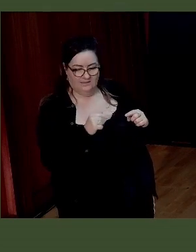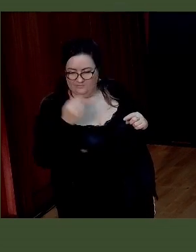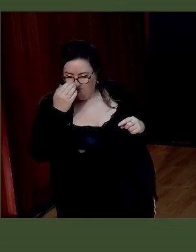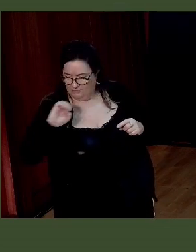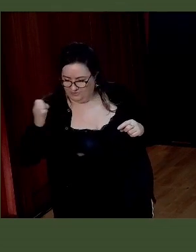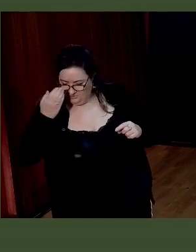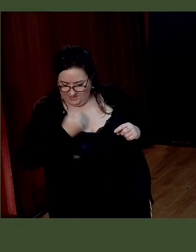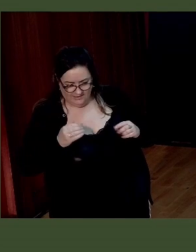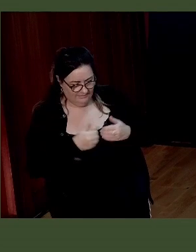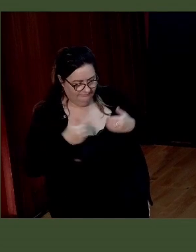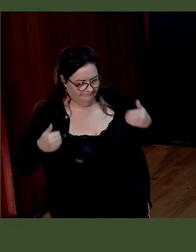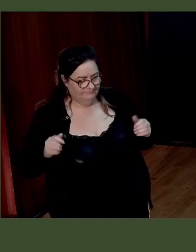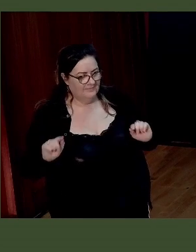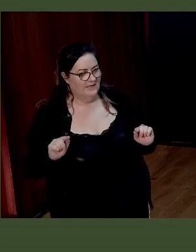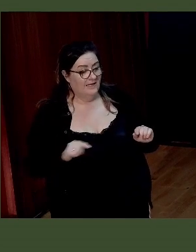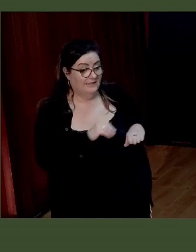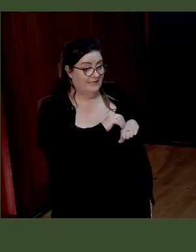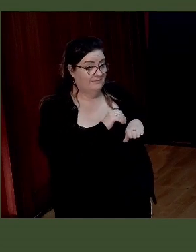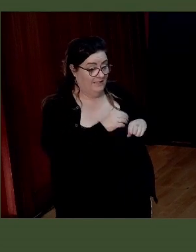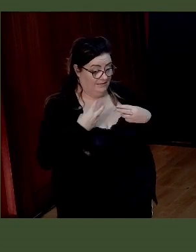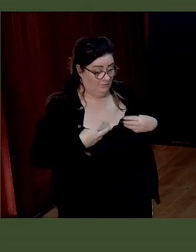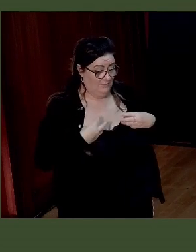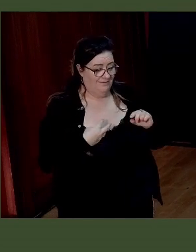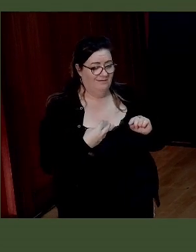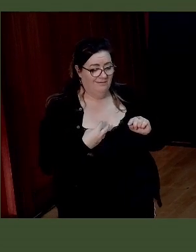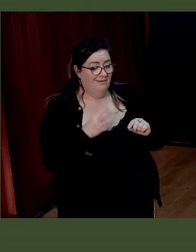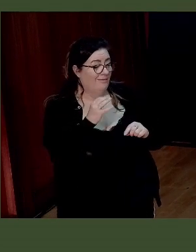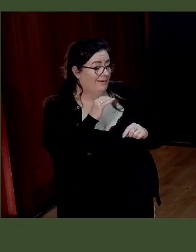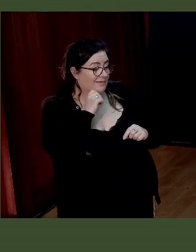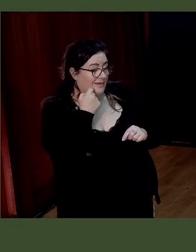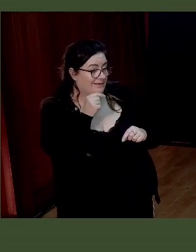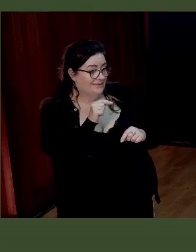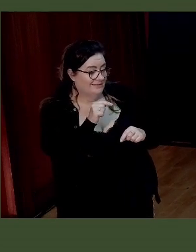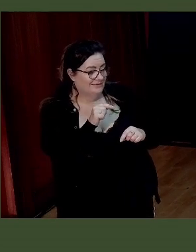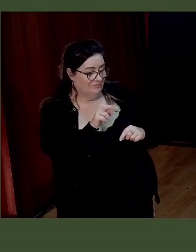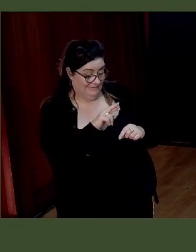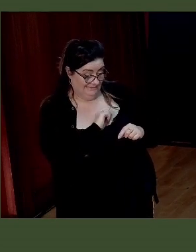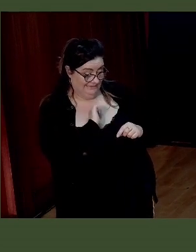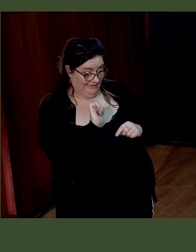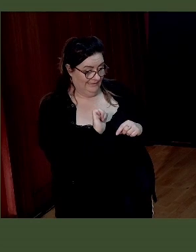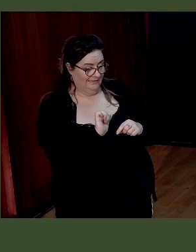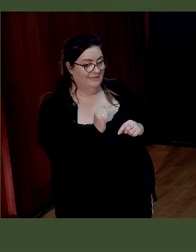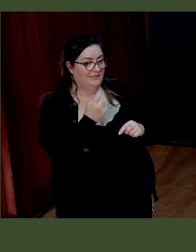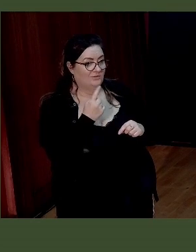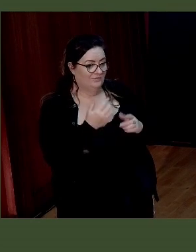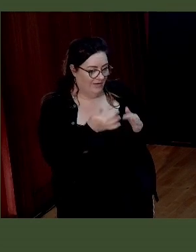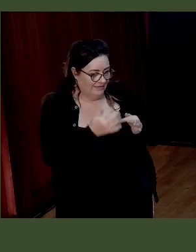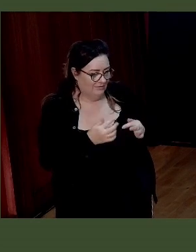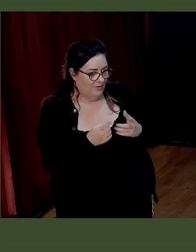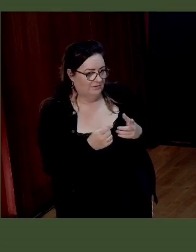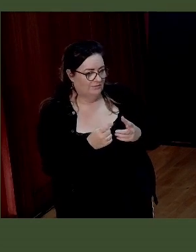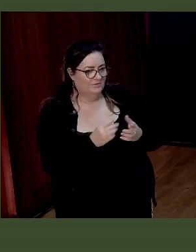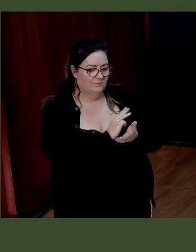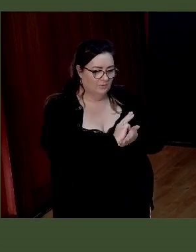British identity. This impacts on women in ways because the task is undertaken through recourse to the